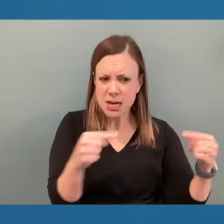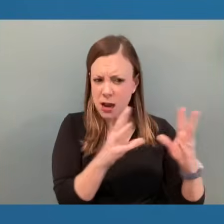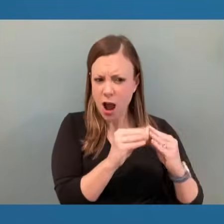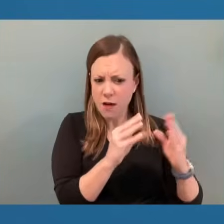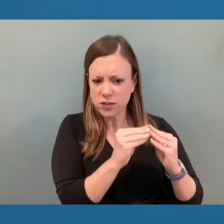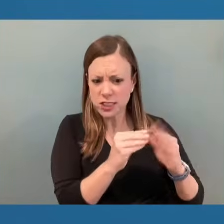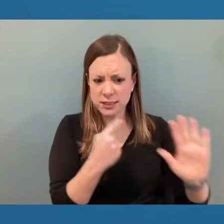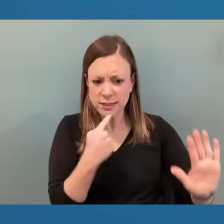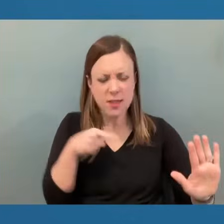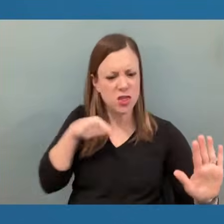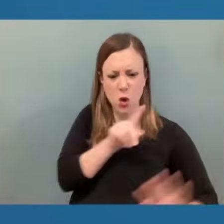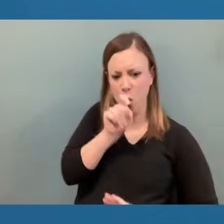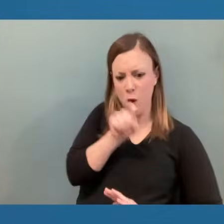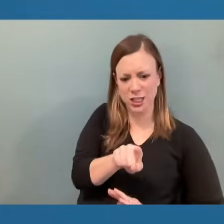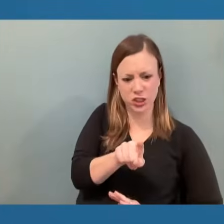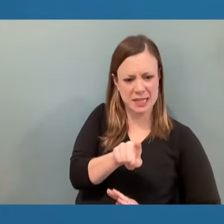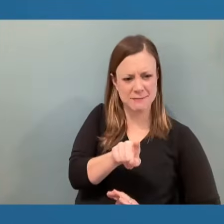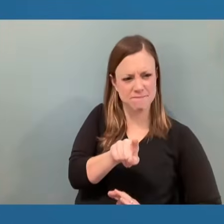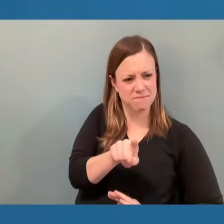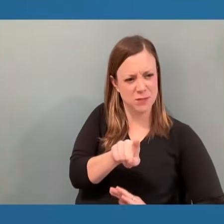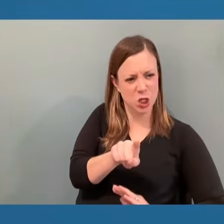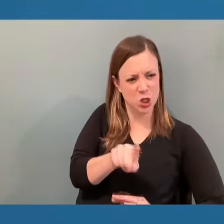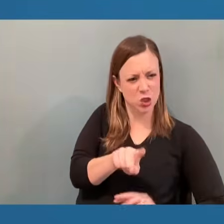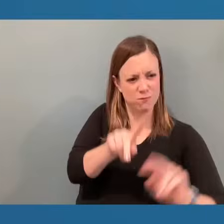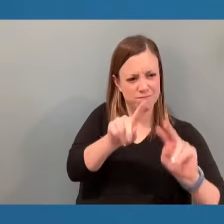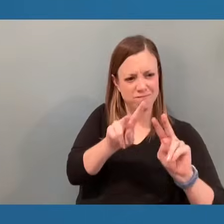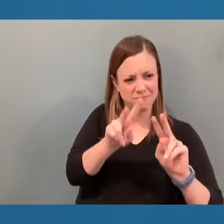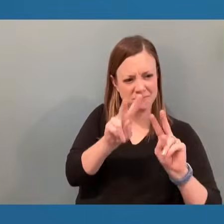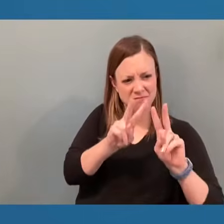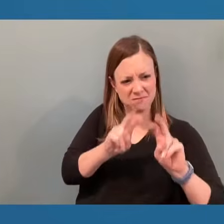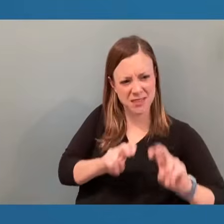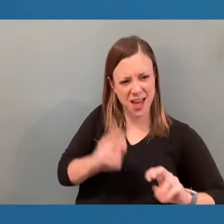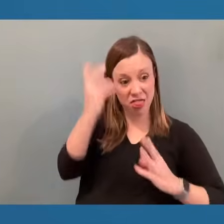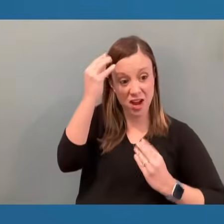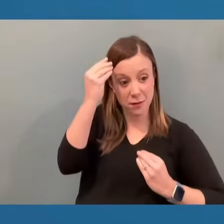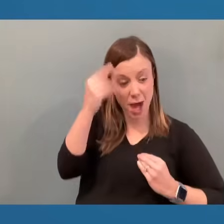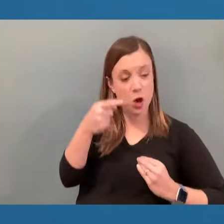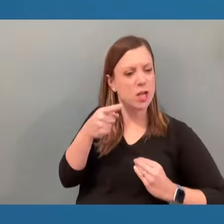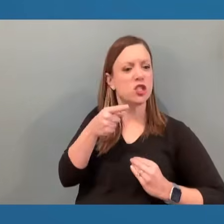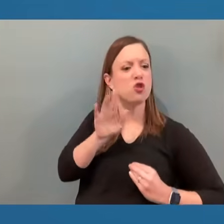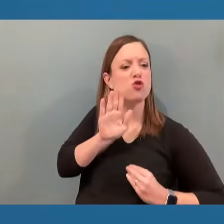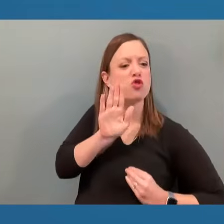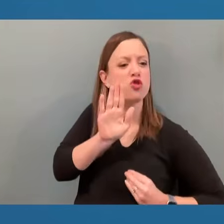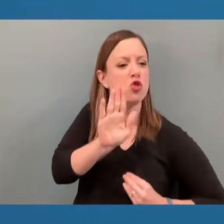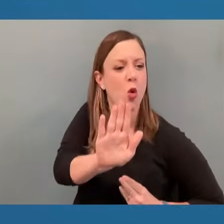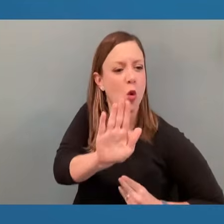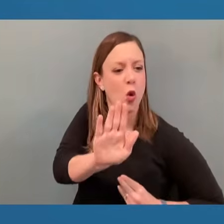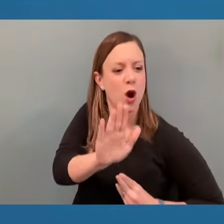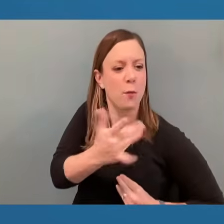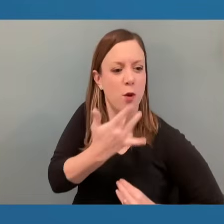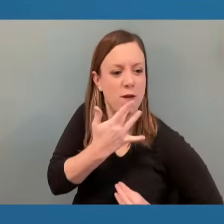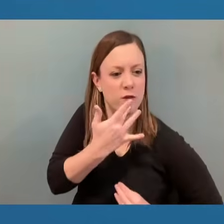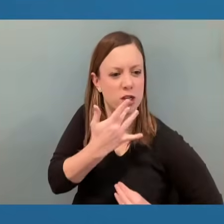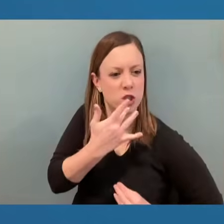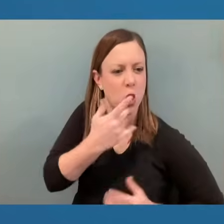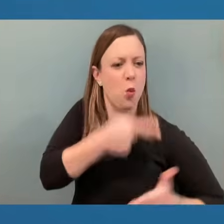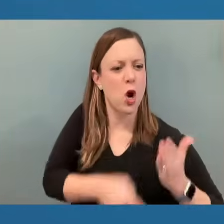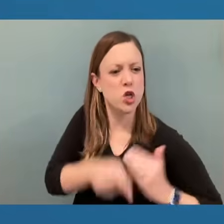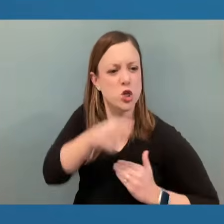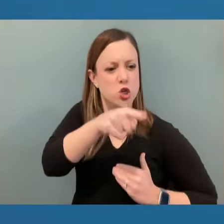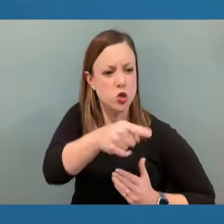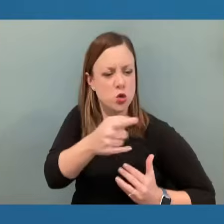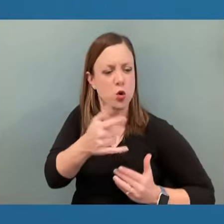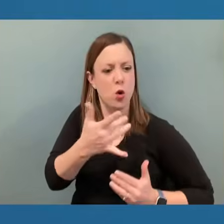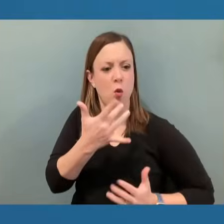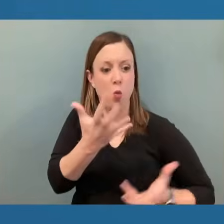want for yourself or your family members? And I think that's ultimately what helped the Senate come to support